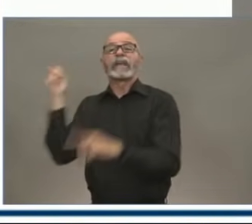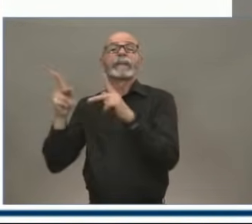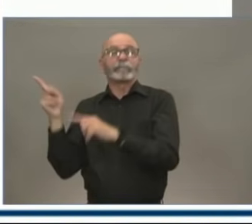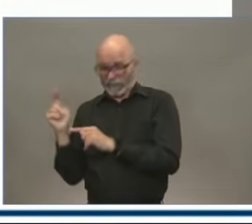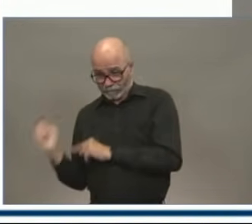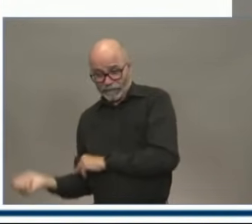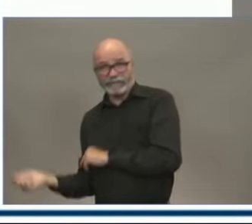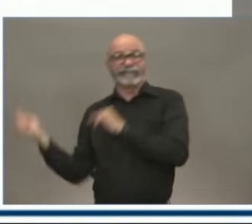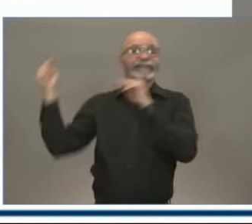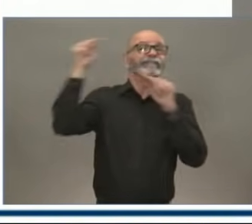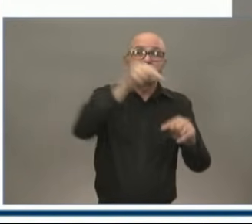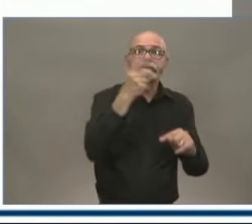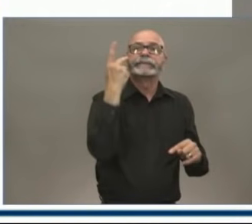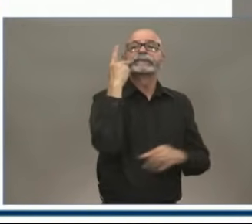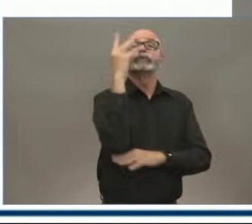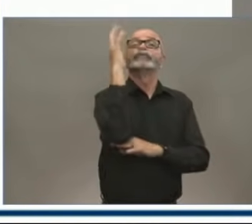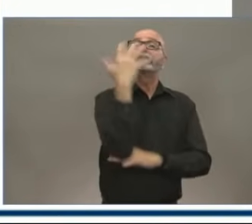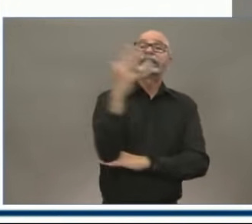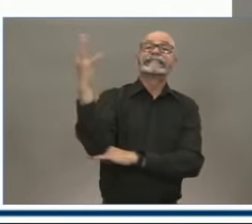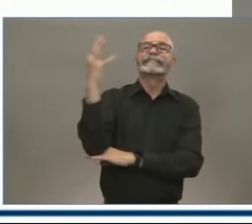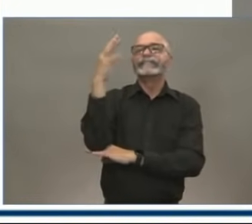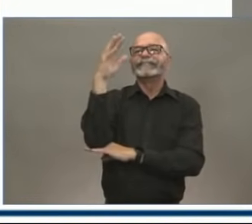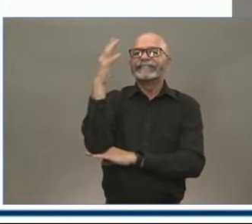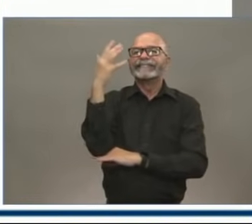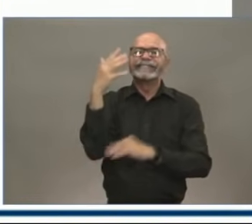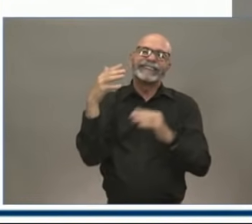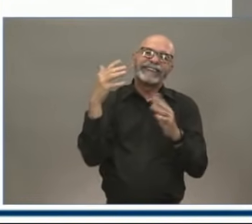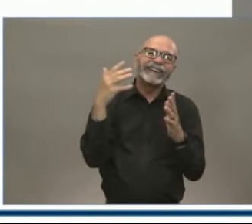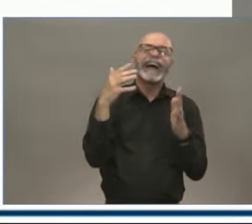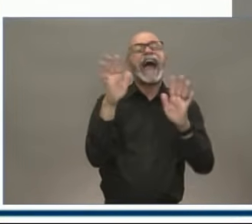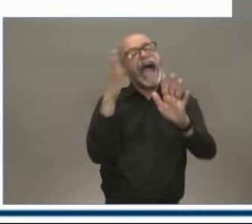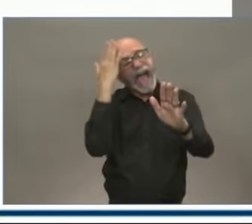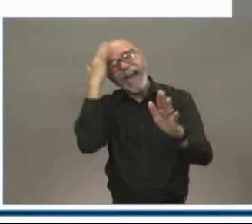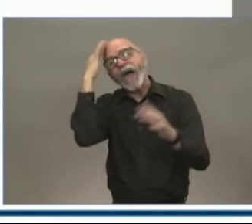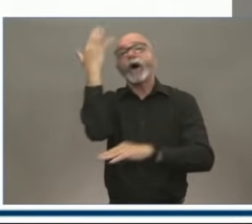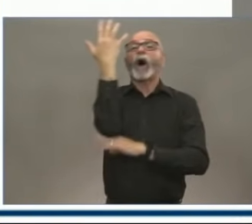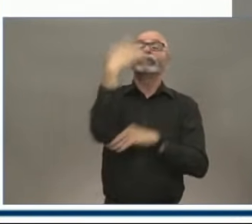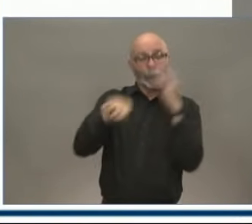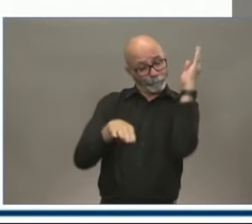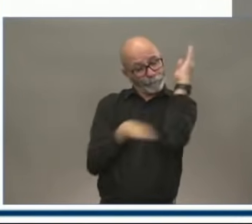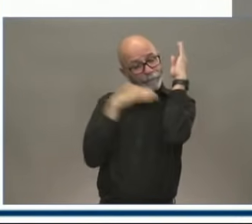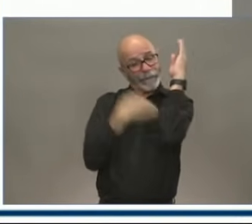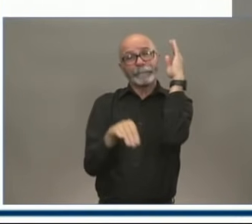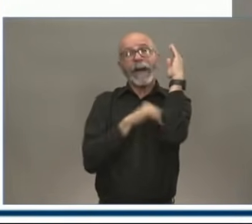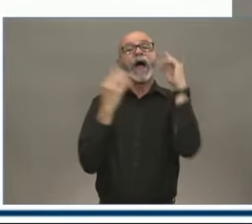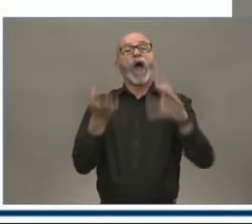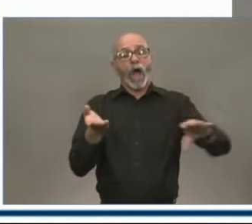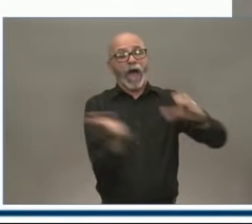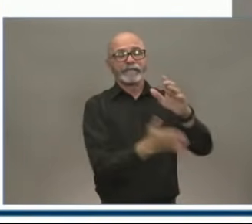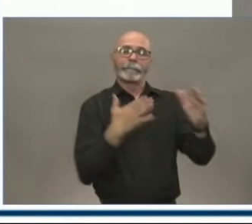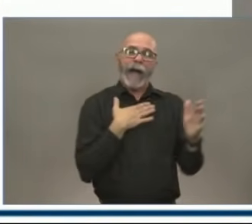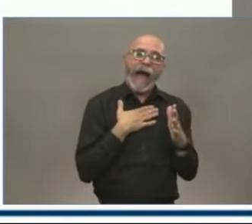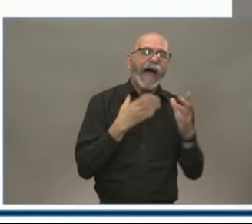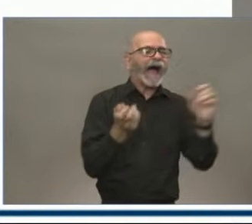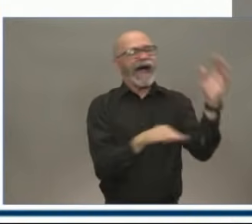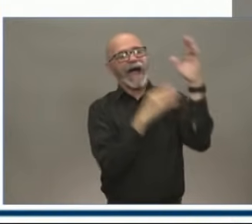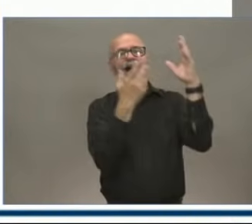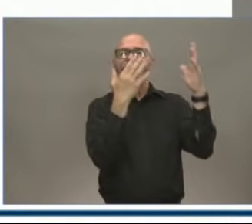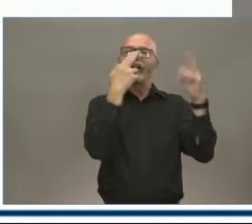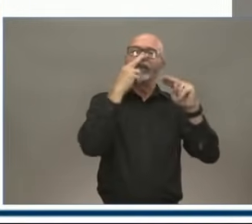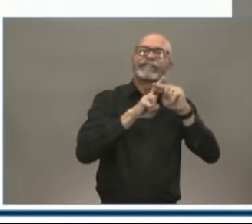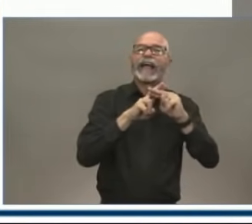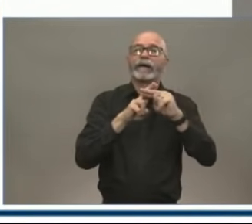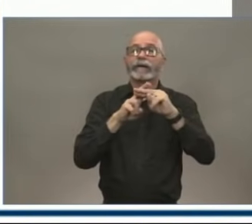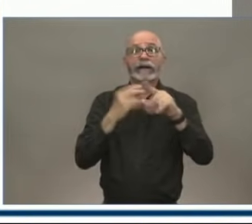get your Christmas tree. That's all very nice, you cut down your own Christmas tree, but this year, if you live within the affected